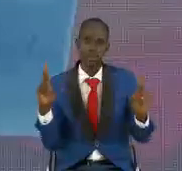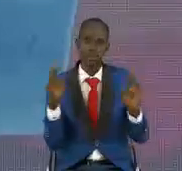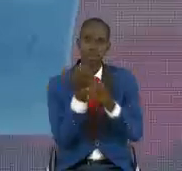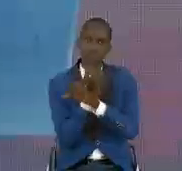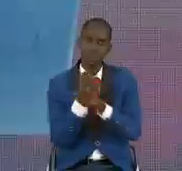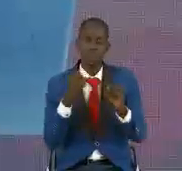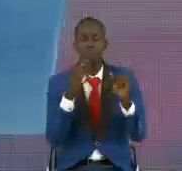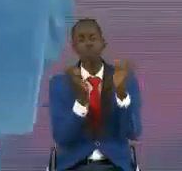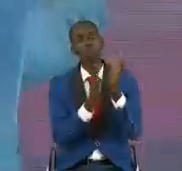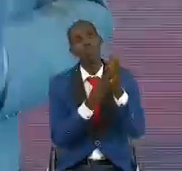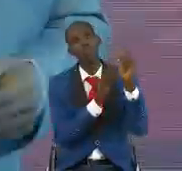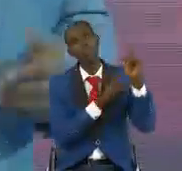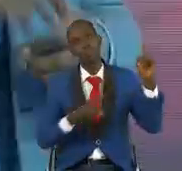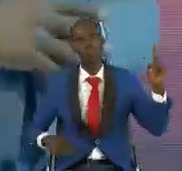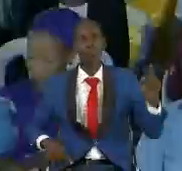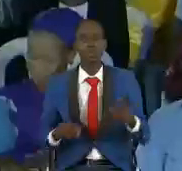Lord.